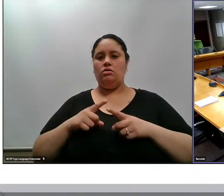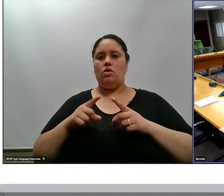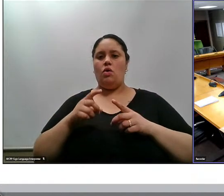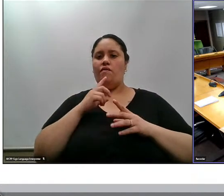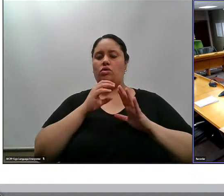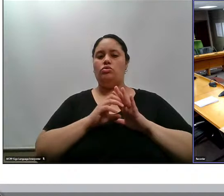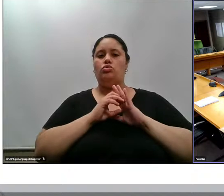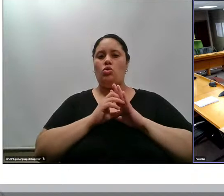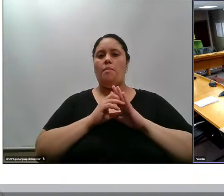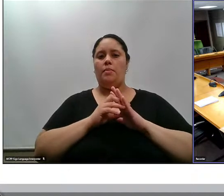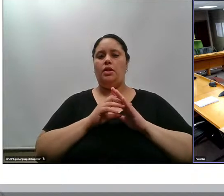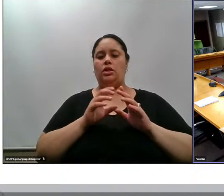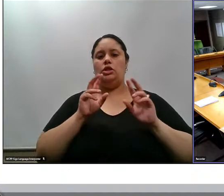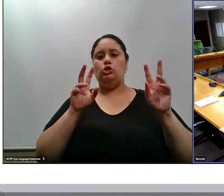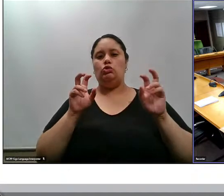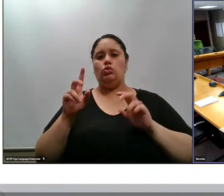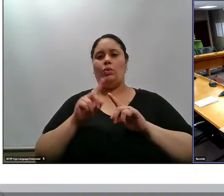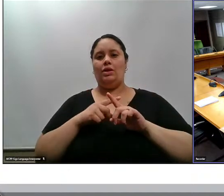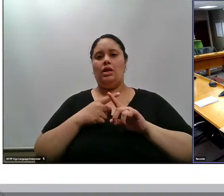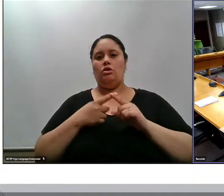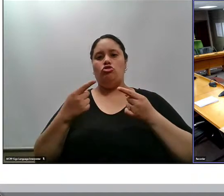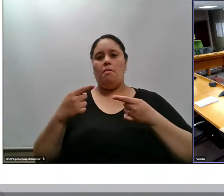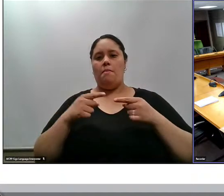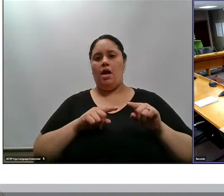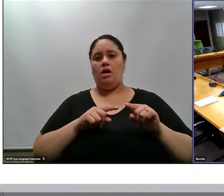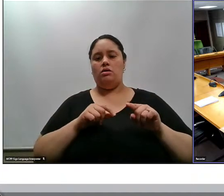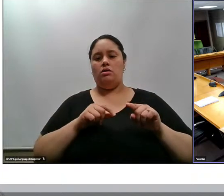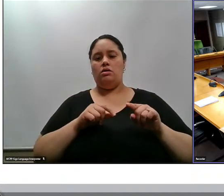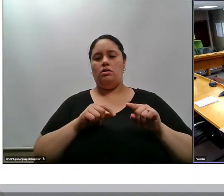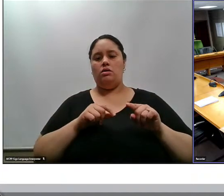of tax compliance that has not been